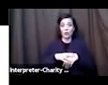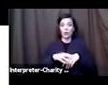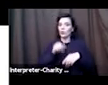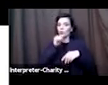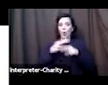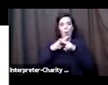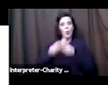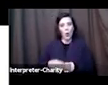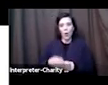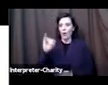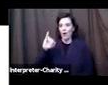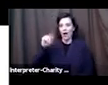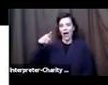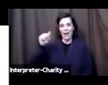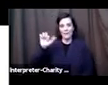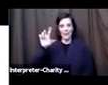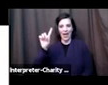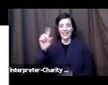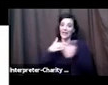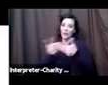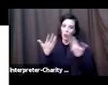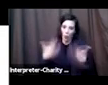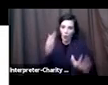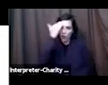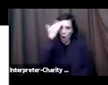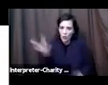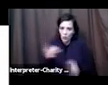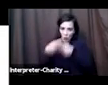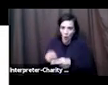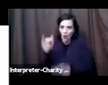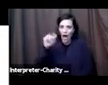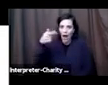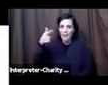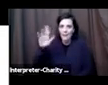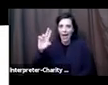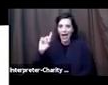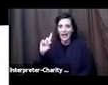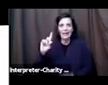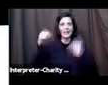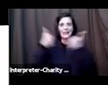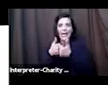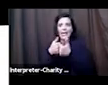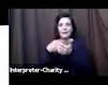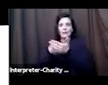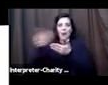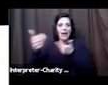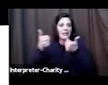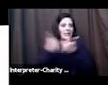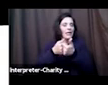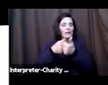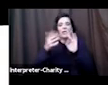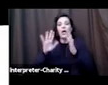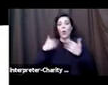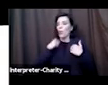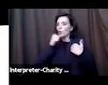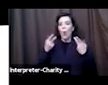though we know it's an iPad. We don't call it an iPad. We don't talk about the internet and games, and we don't allow the insurance company to tell us